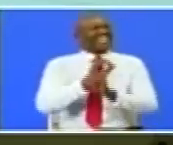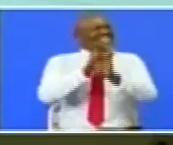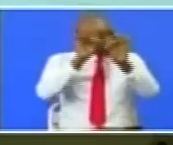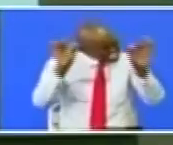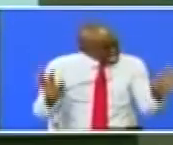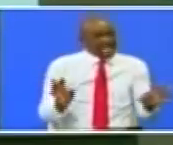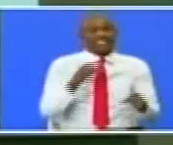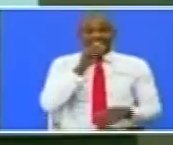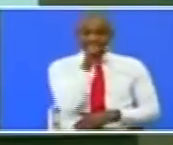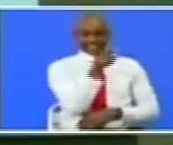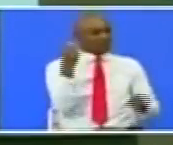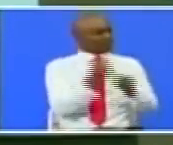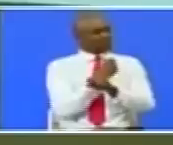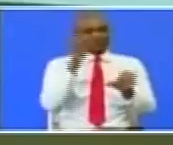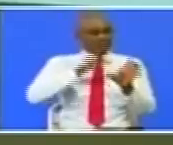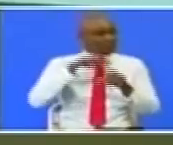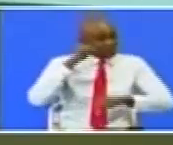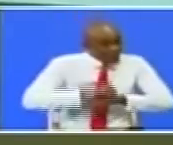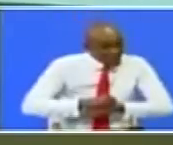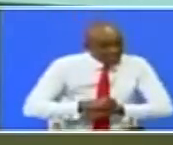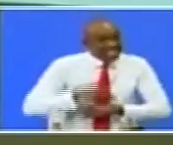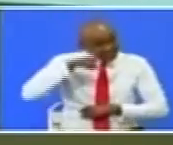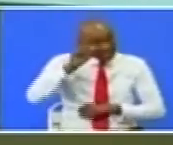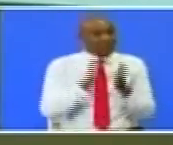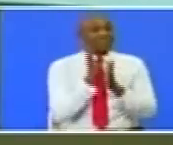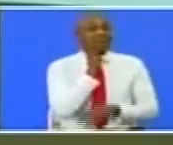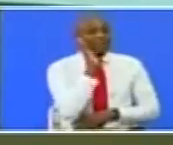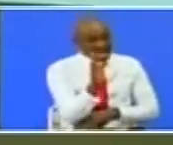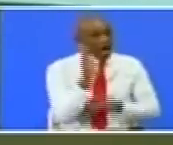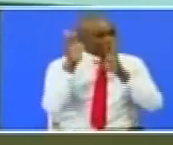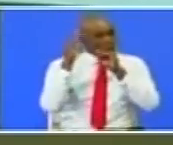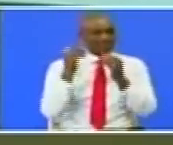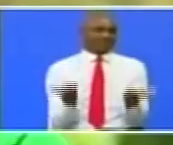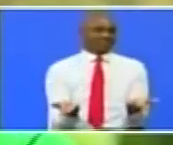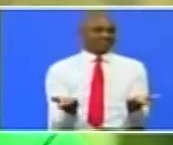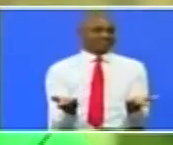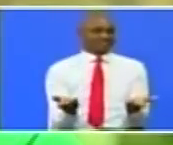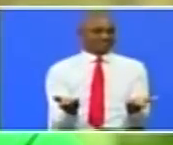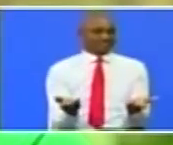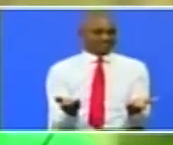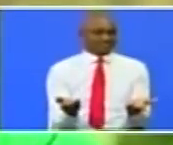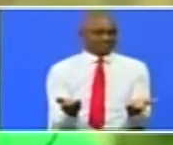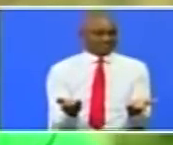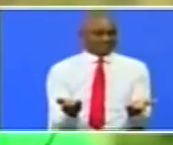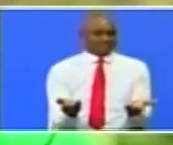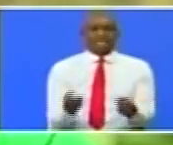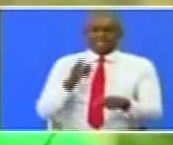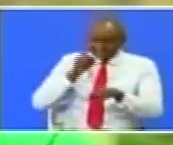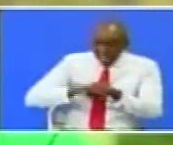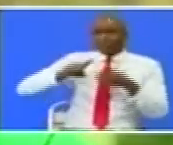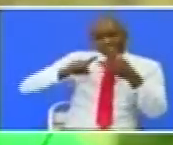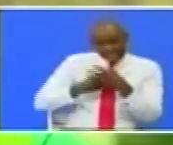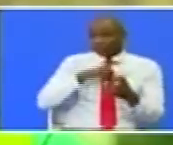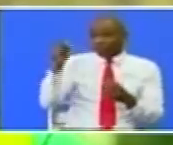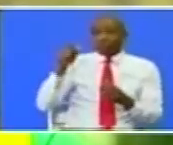that Elijah will not join the school as he and his mom had hoped. When we started window shopping,